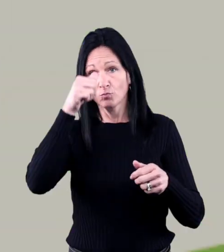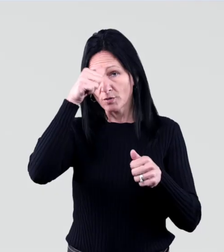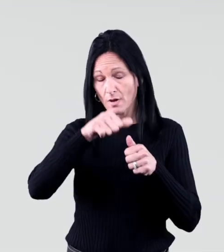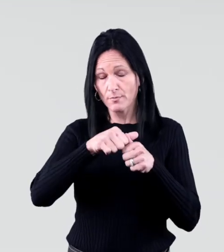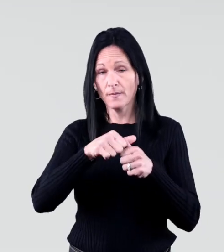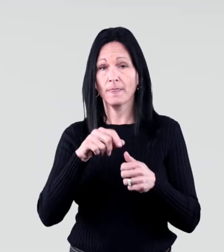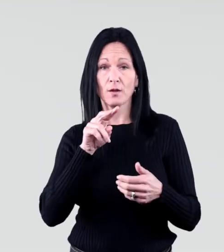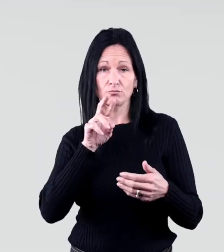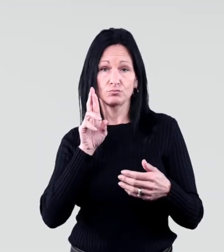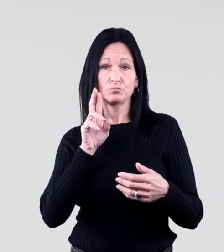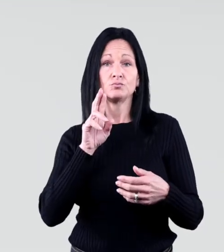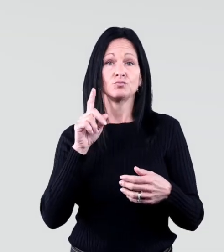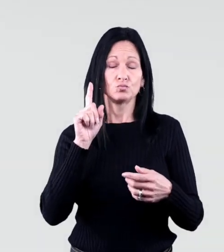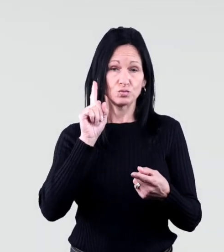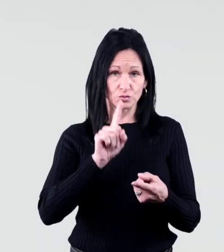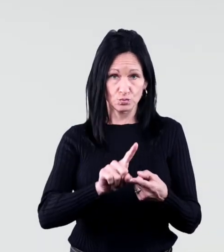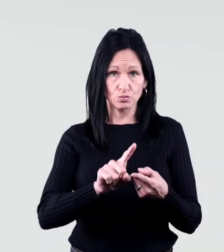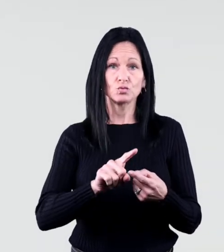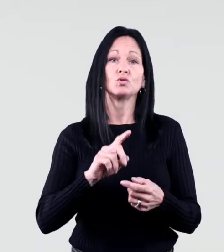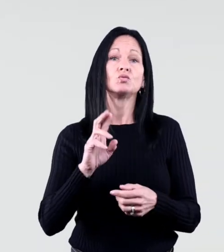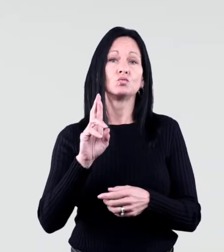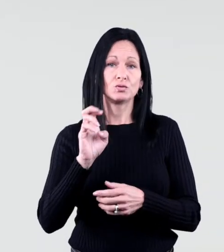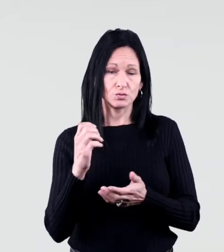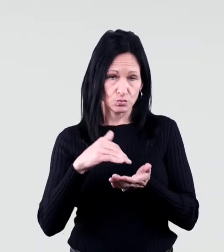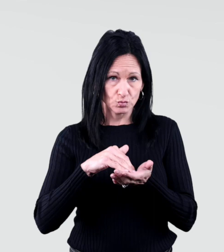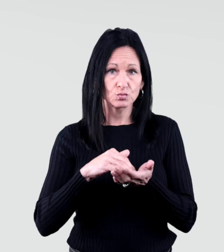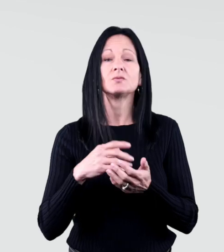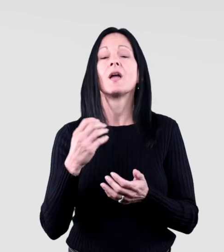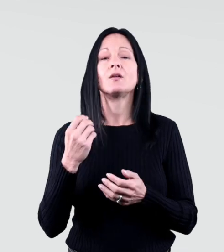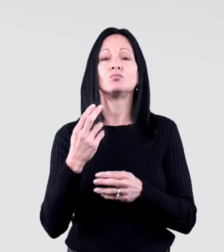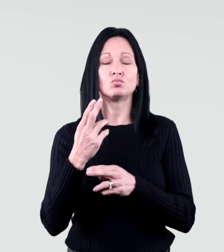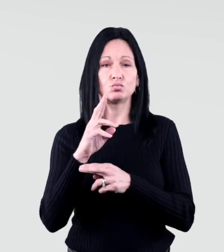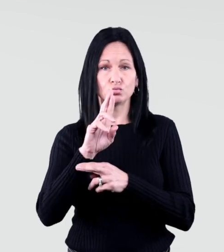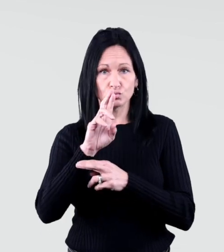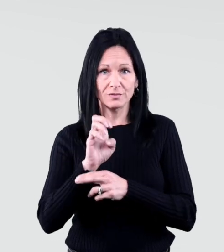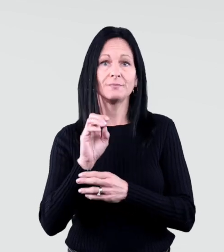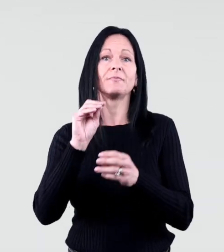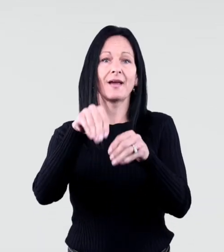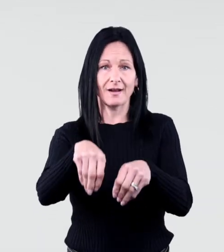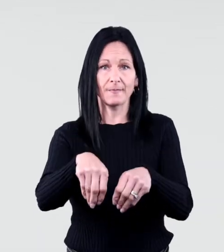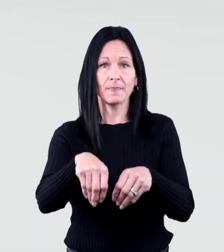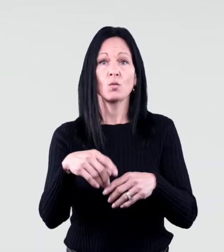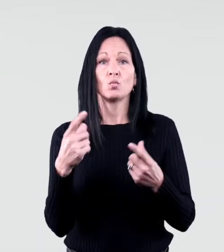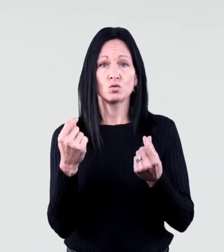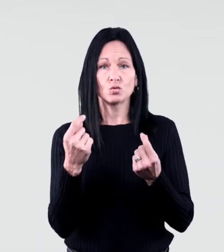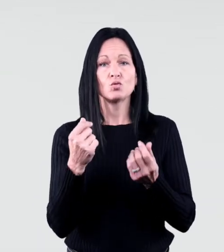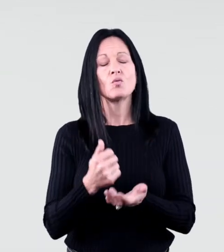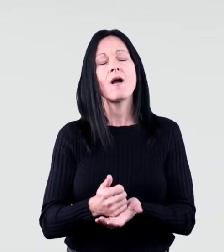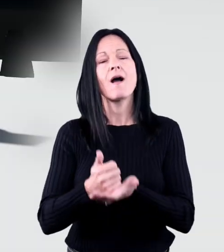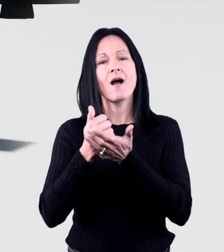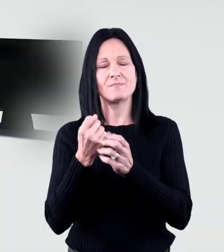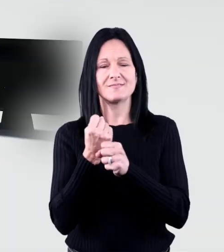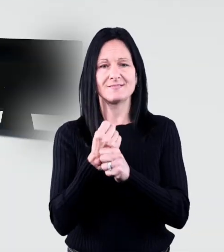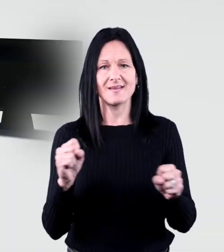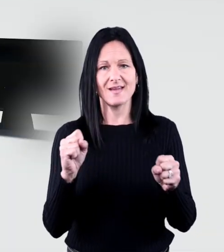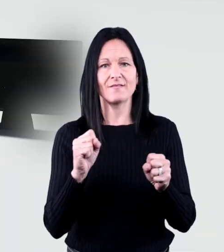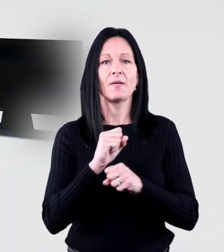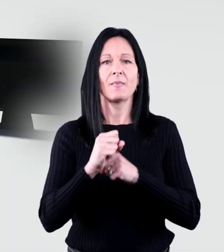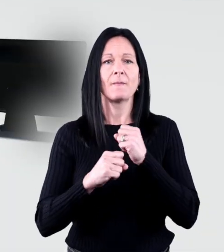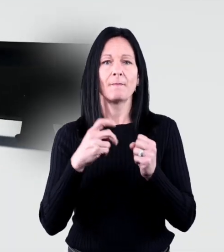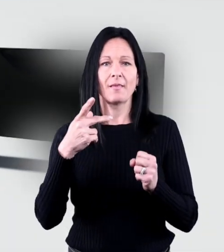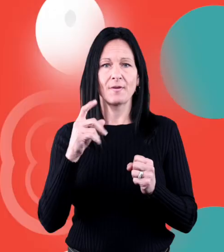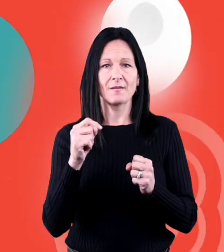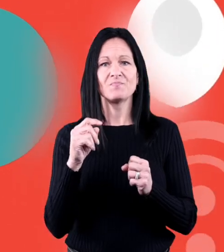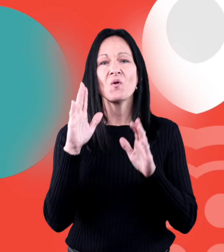And remember to reduce, reuse, and recycle. When you do, you're helping to save the